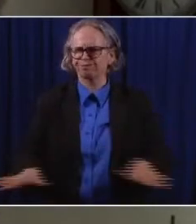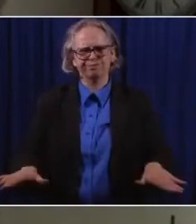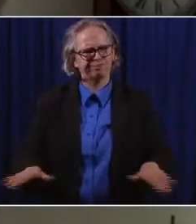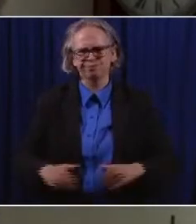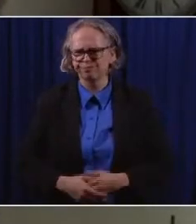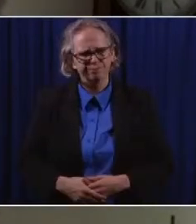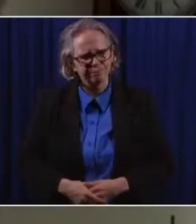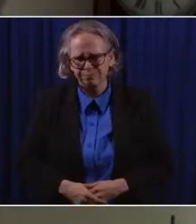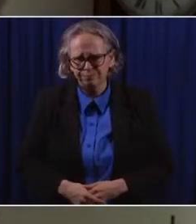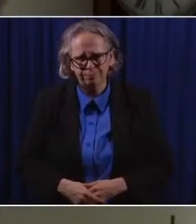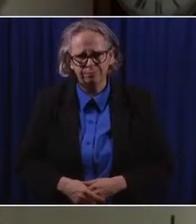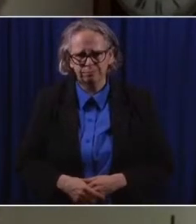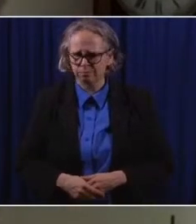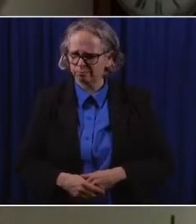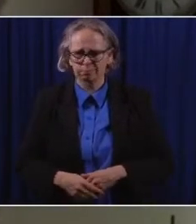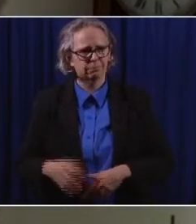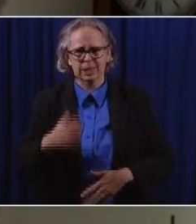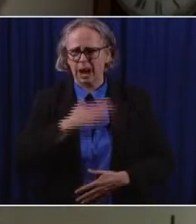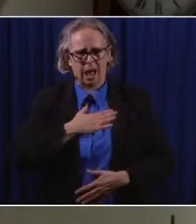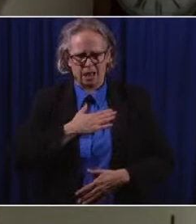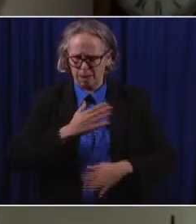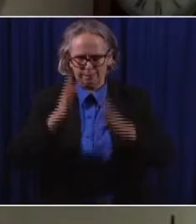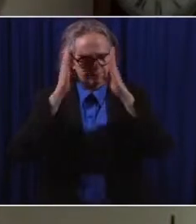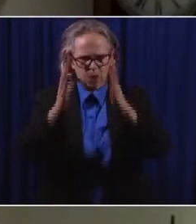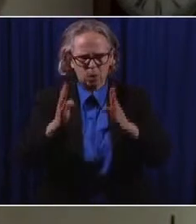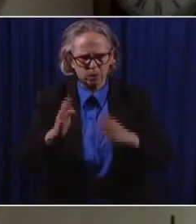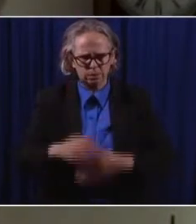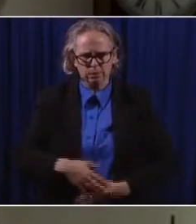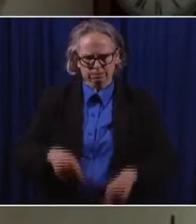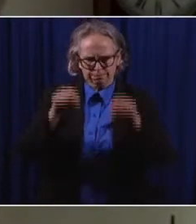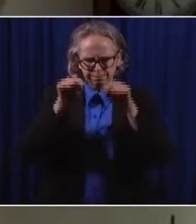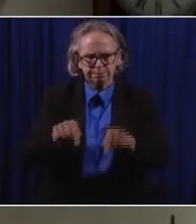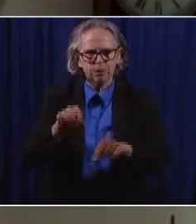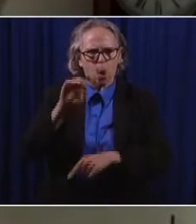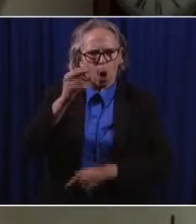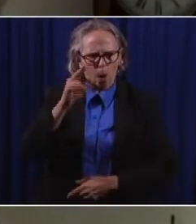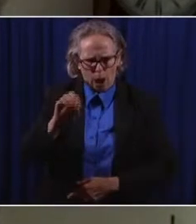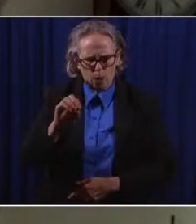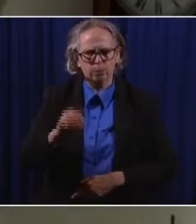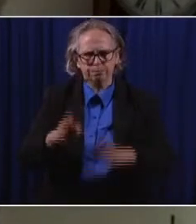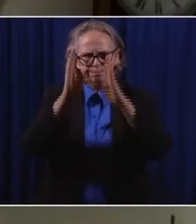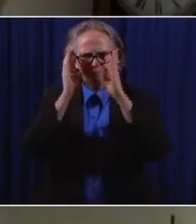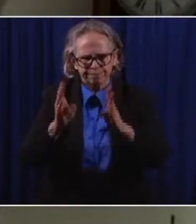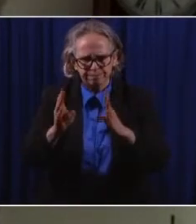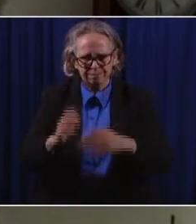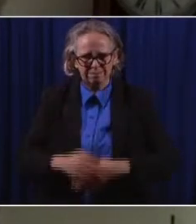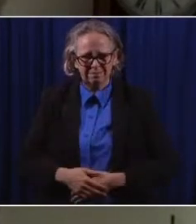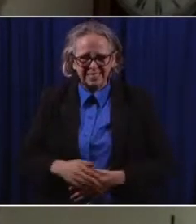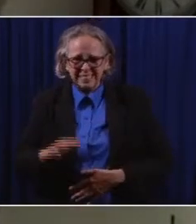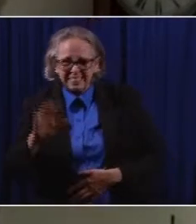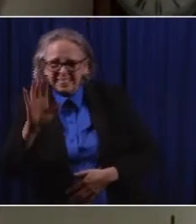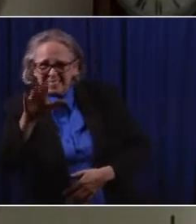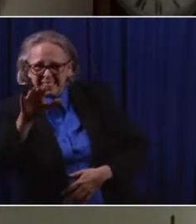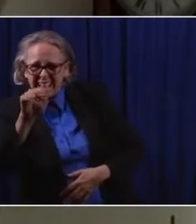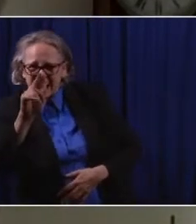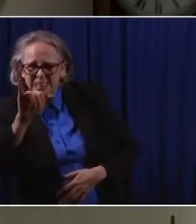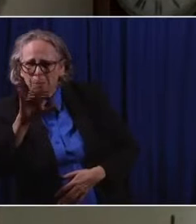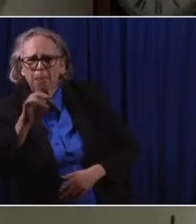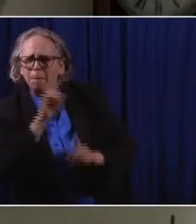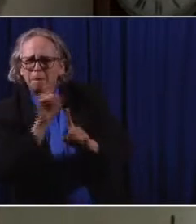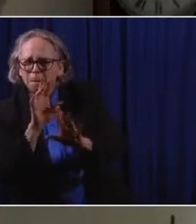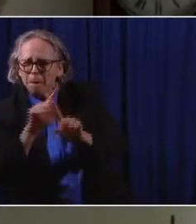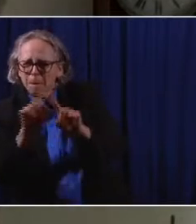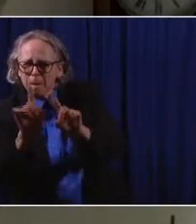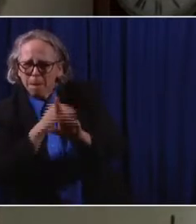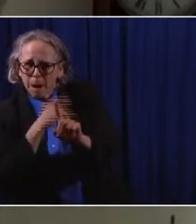to do is do the best I can for the people of the state of Ohio. And Governor, what I'm saying is, as governor